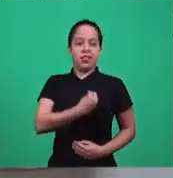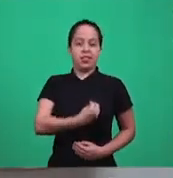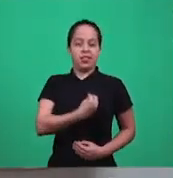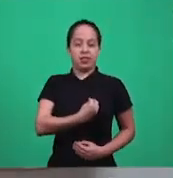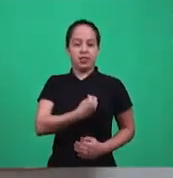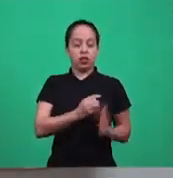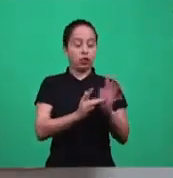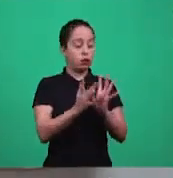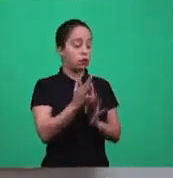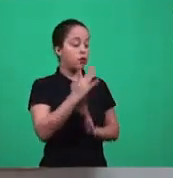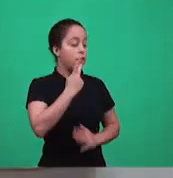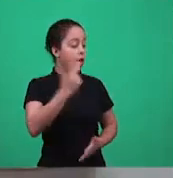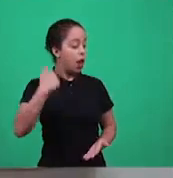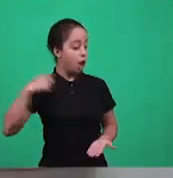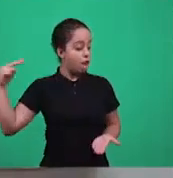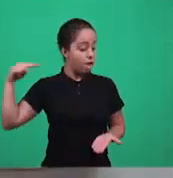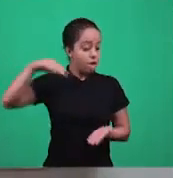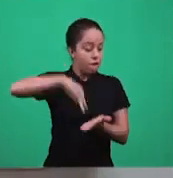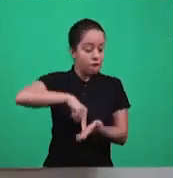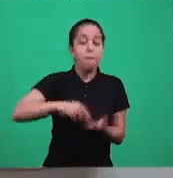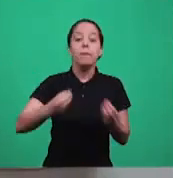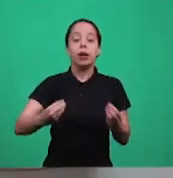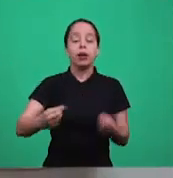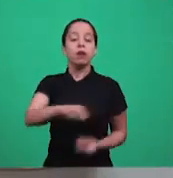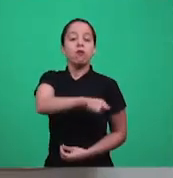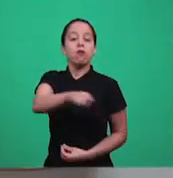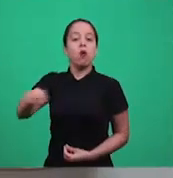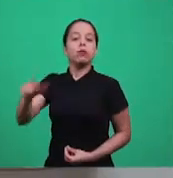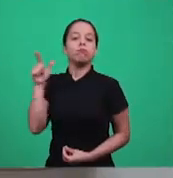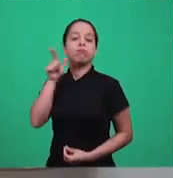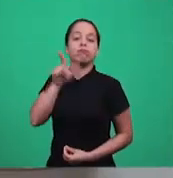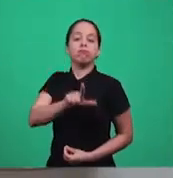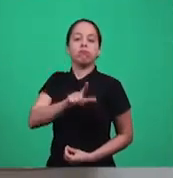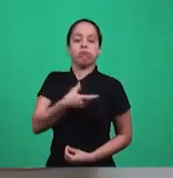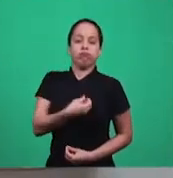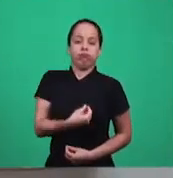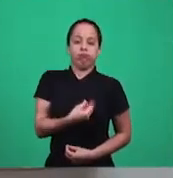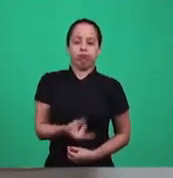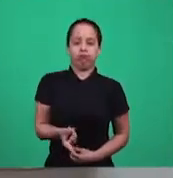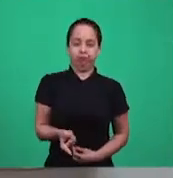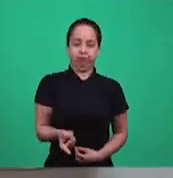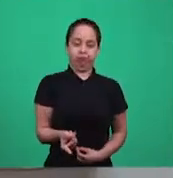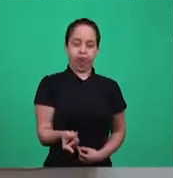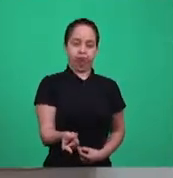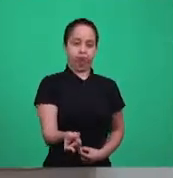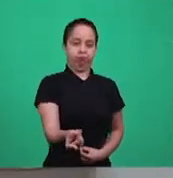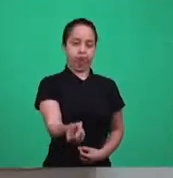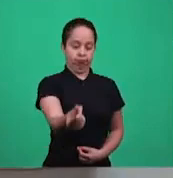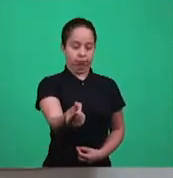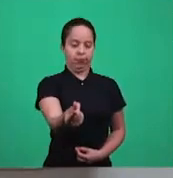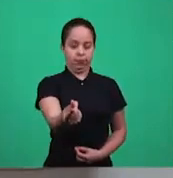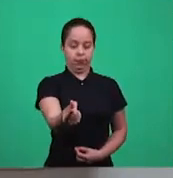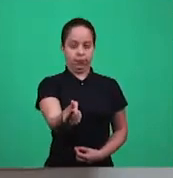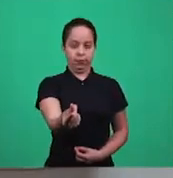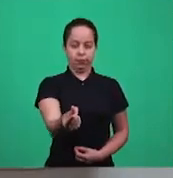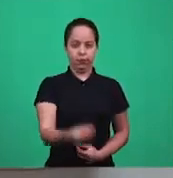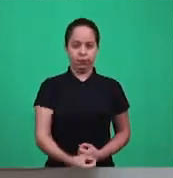are spirit and life. I came so you can have life and life